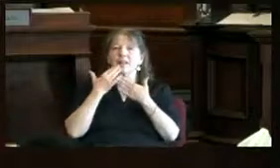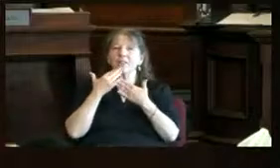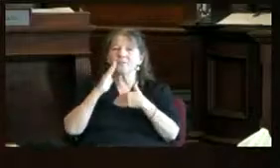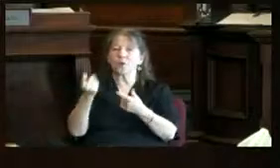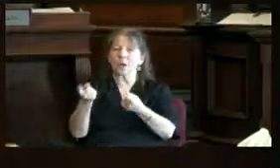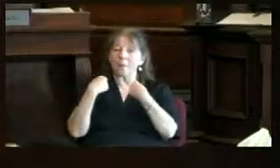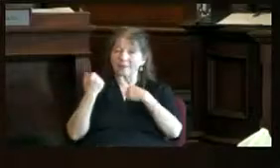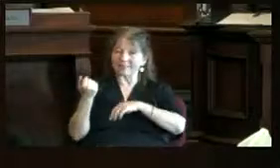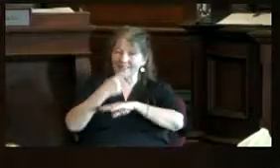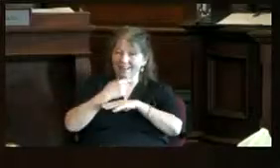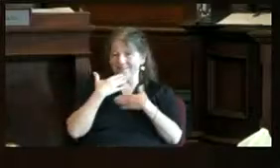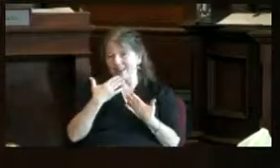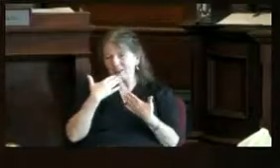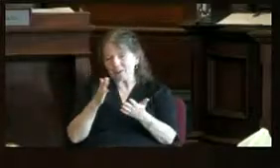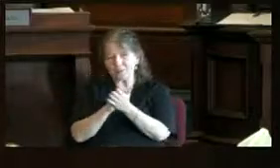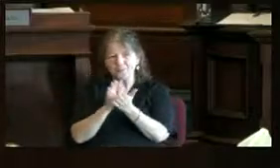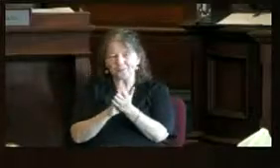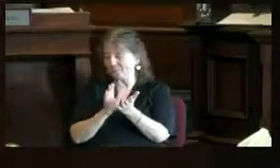today.